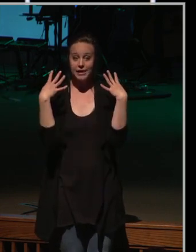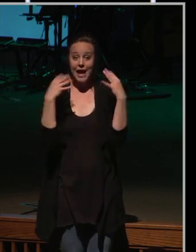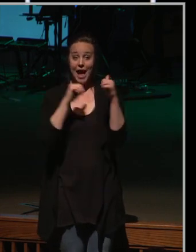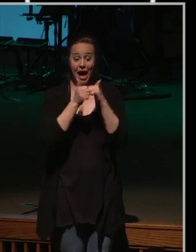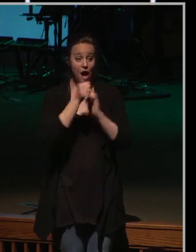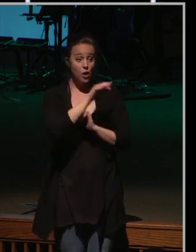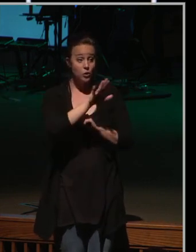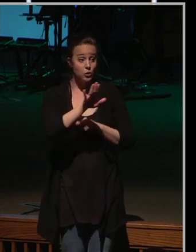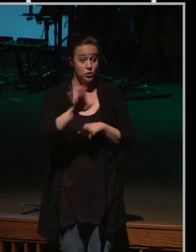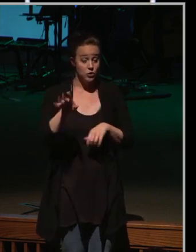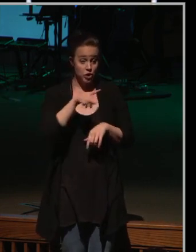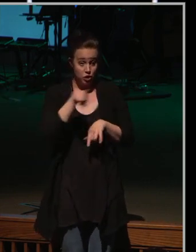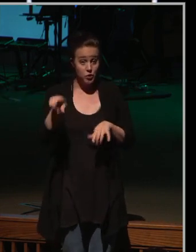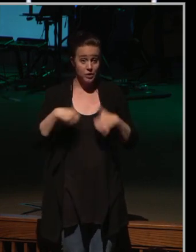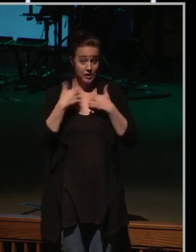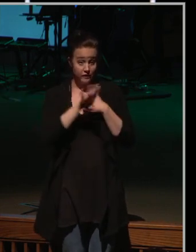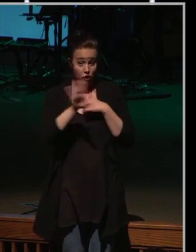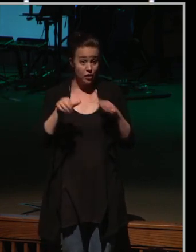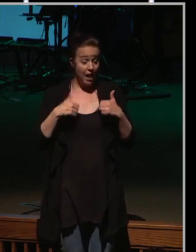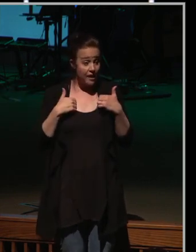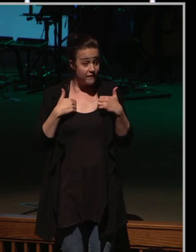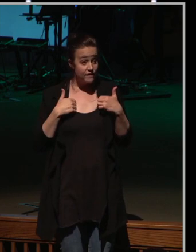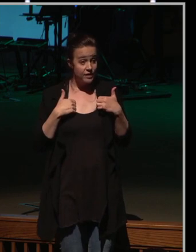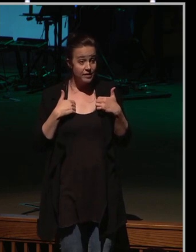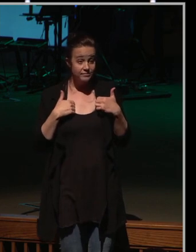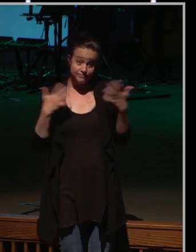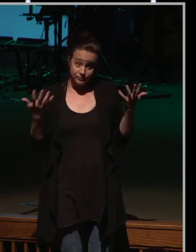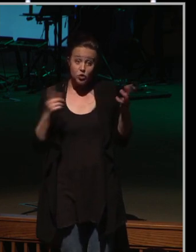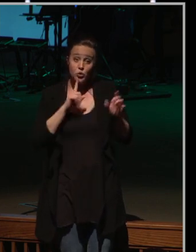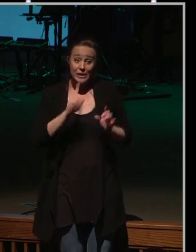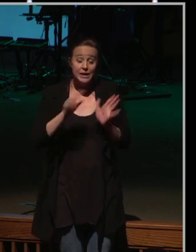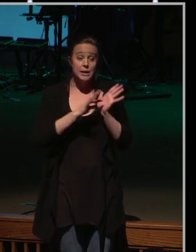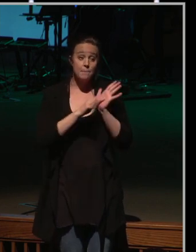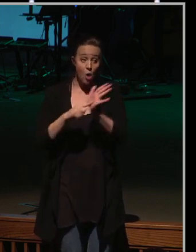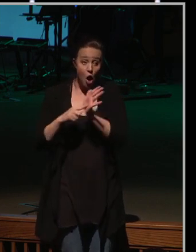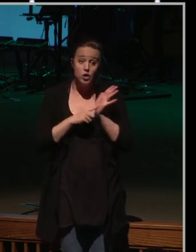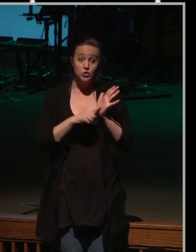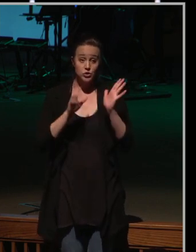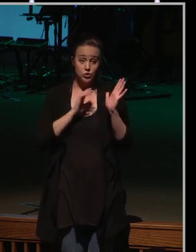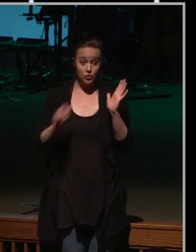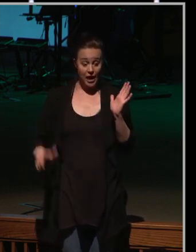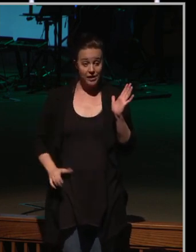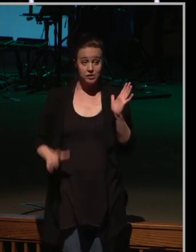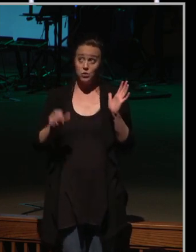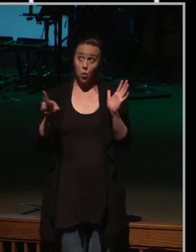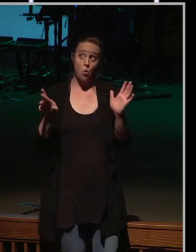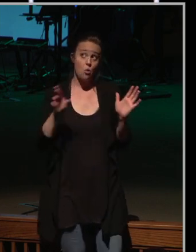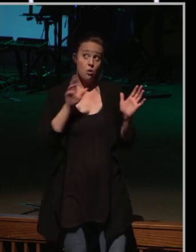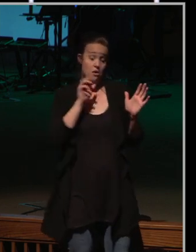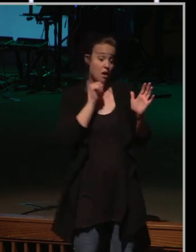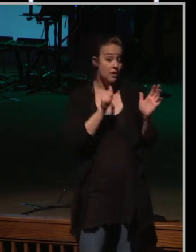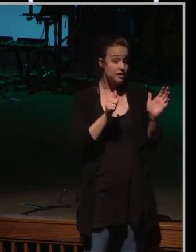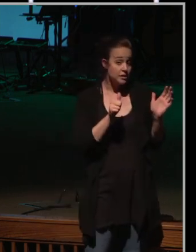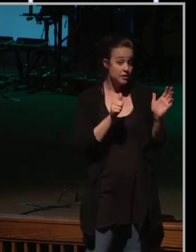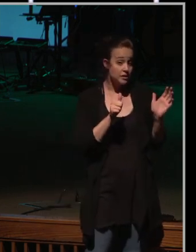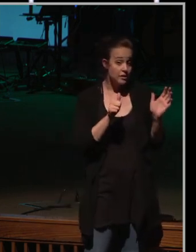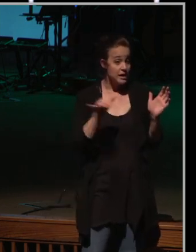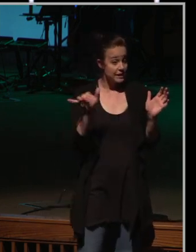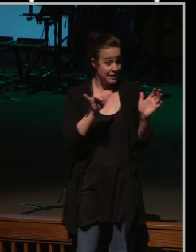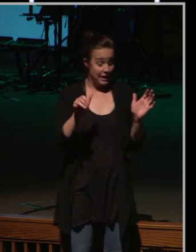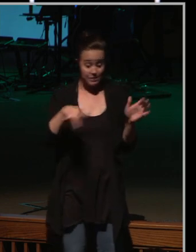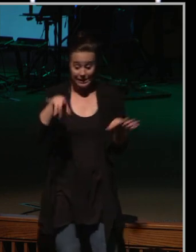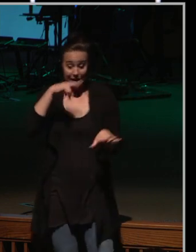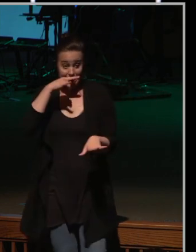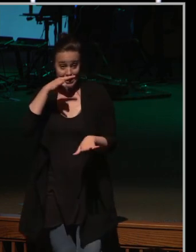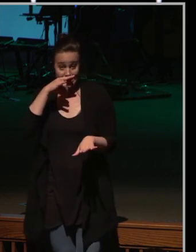believe. So what do we model? We model the behaviors that we want our kids to adopt. They